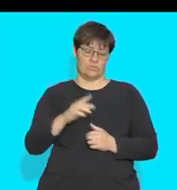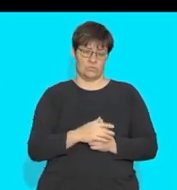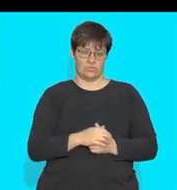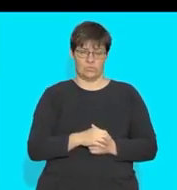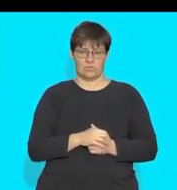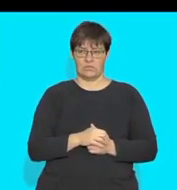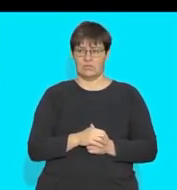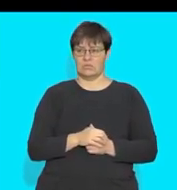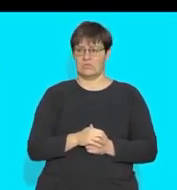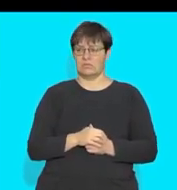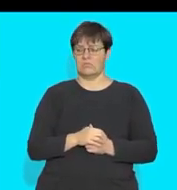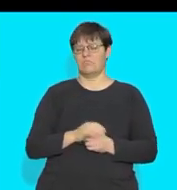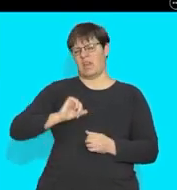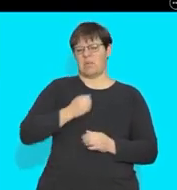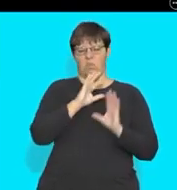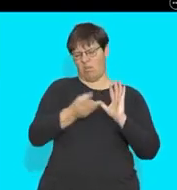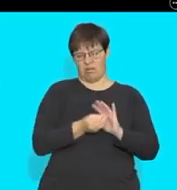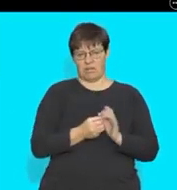0.0152. I'm just going to keep all of it.